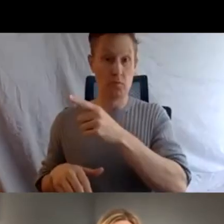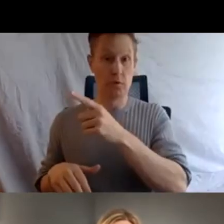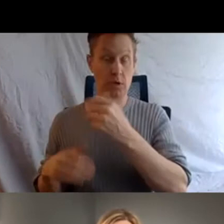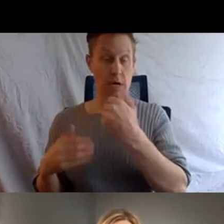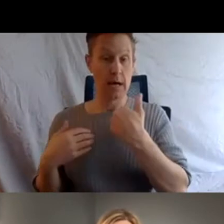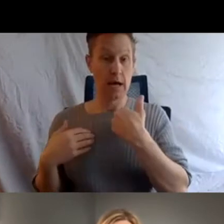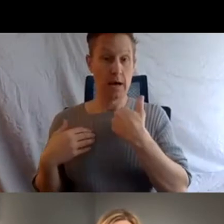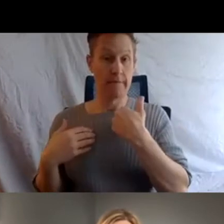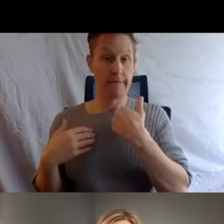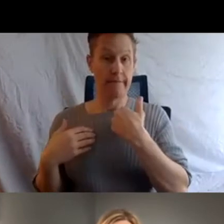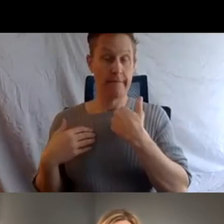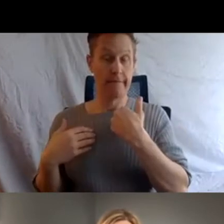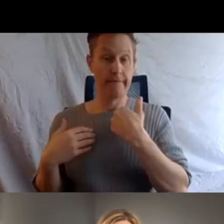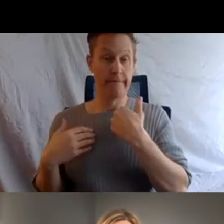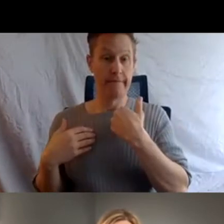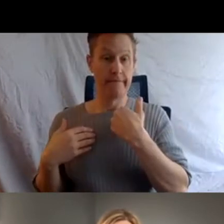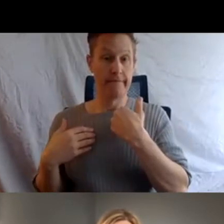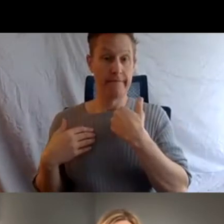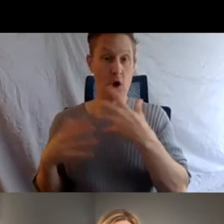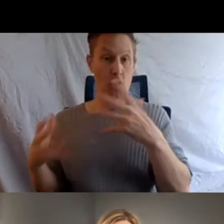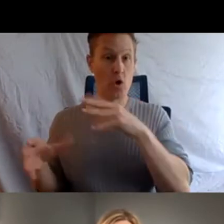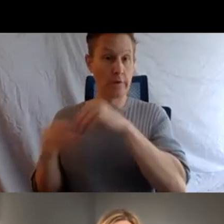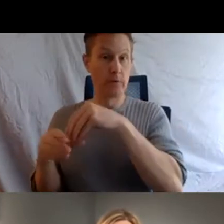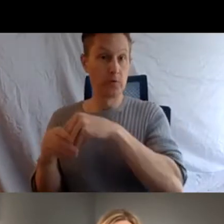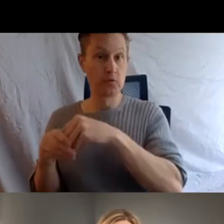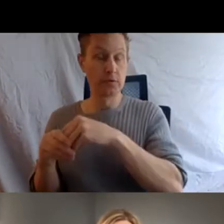lot of that.